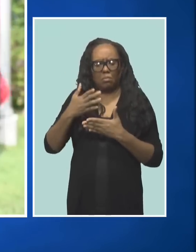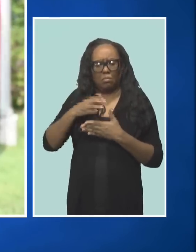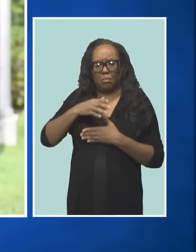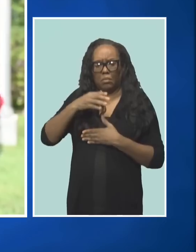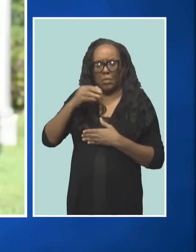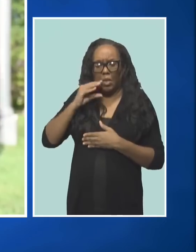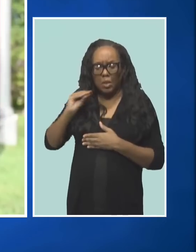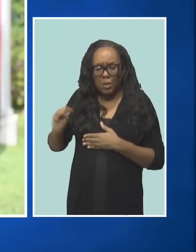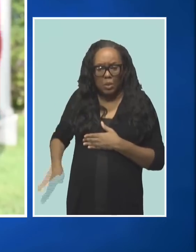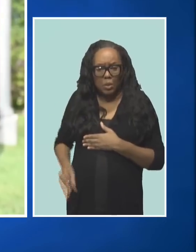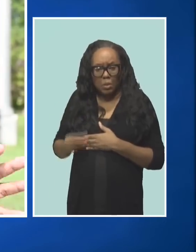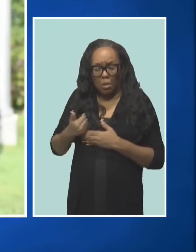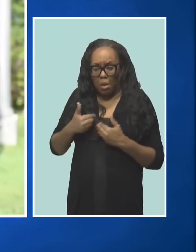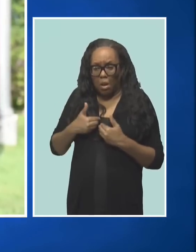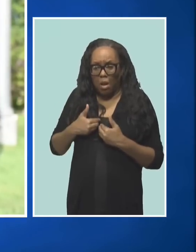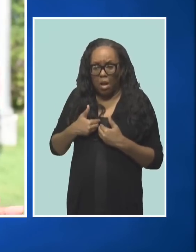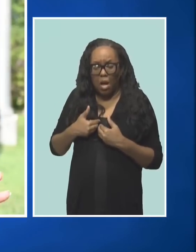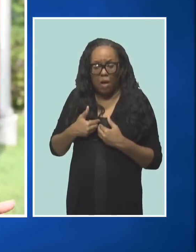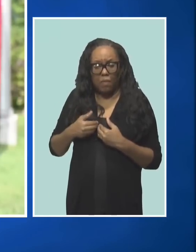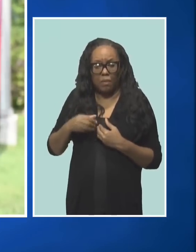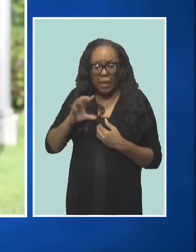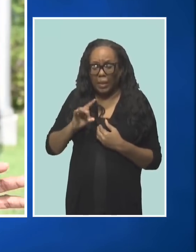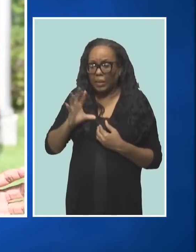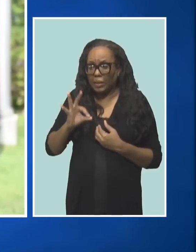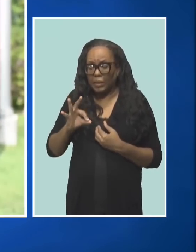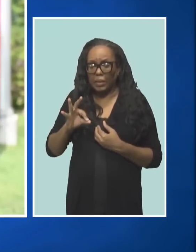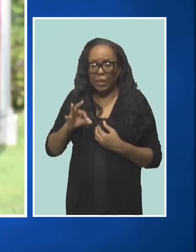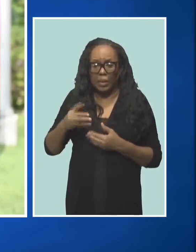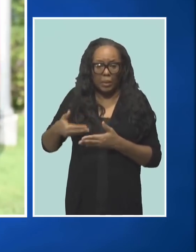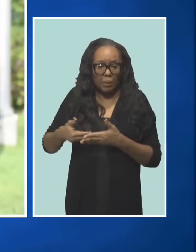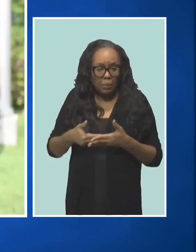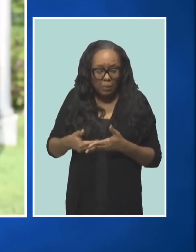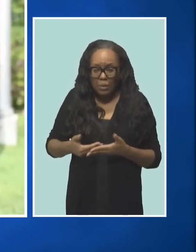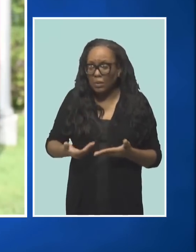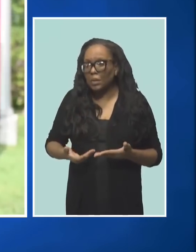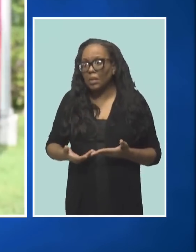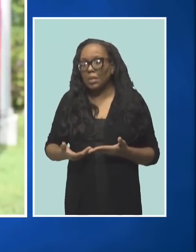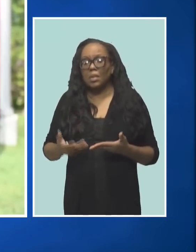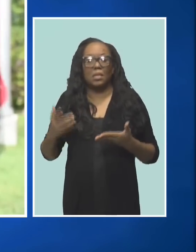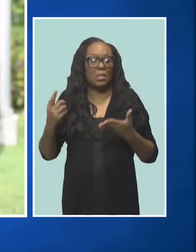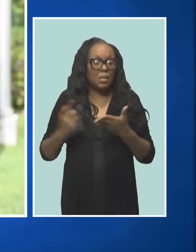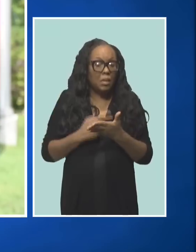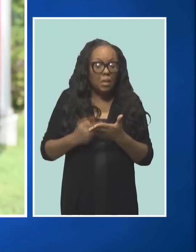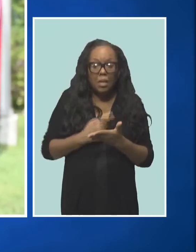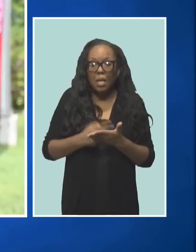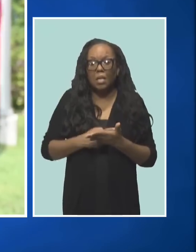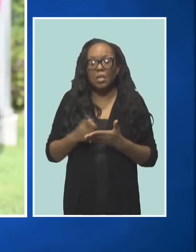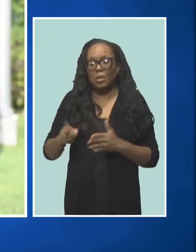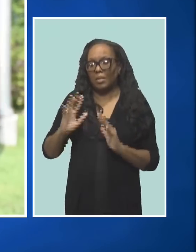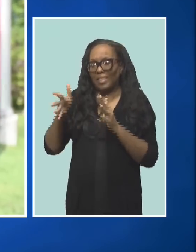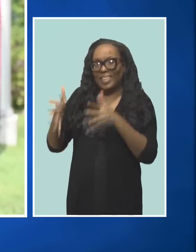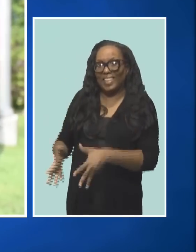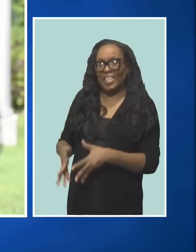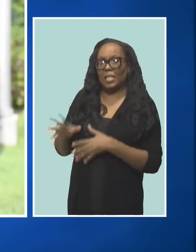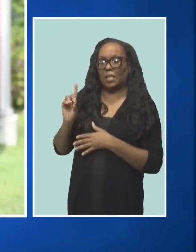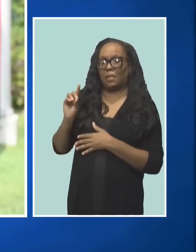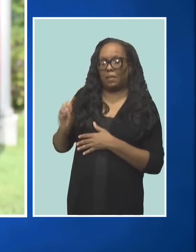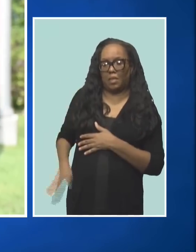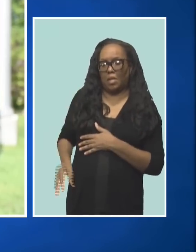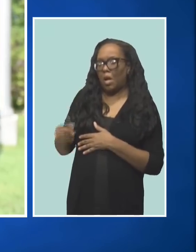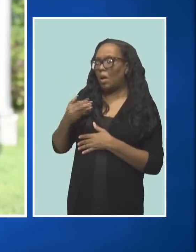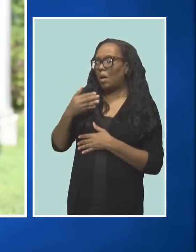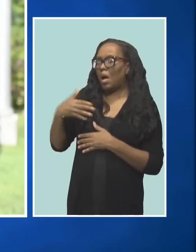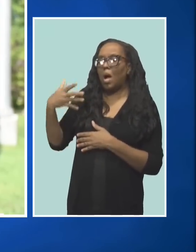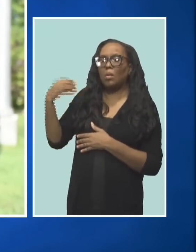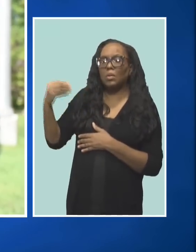And for those who have their dogs just tied out under a tree somewhere in their backyard with no paling, or even if they have paling, the dogs we find can knock